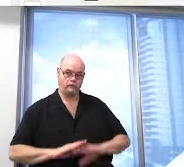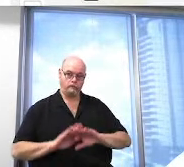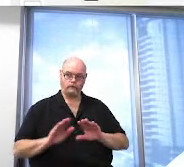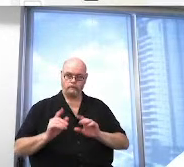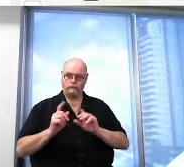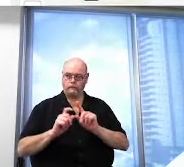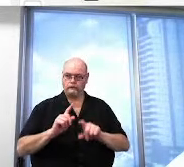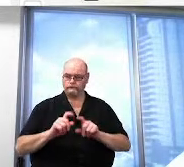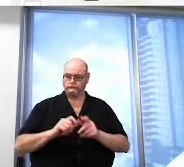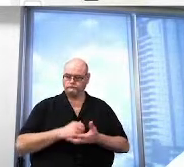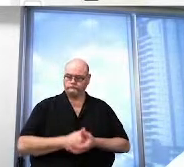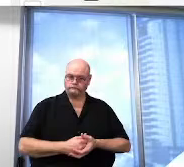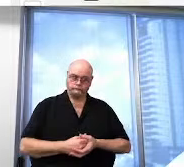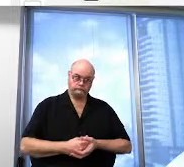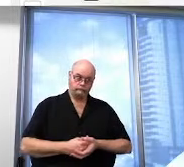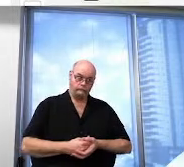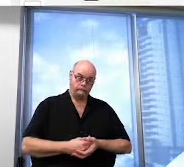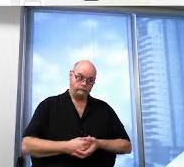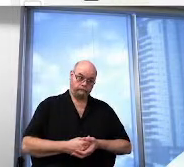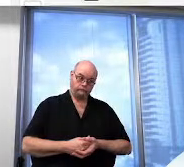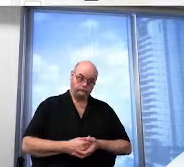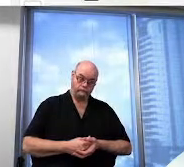Okay, no more questions.